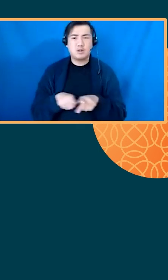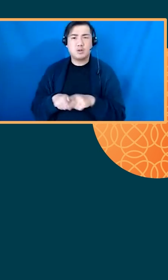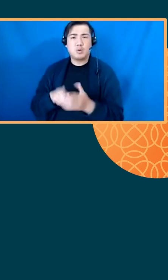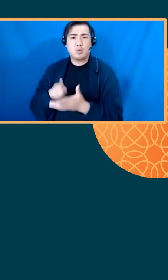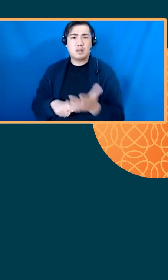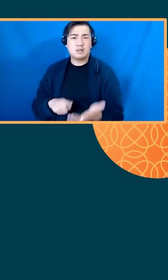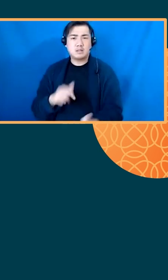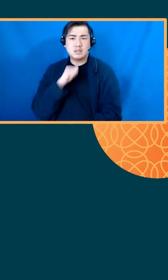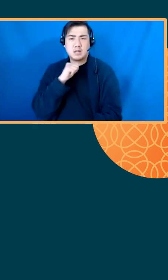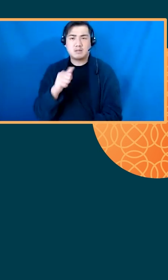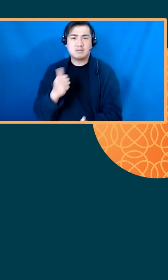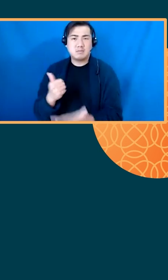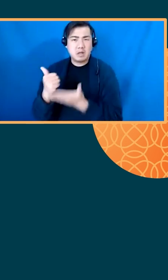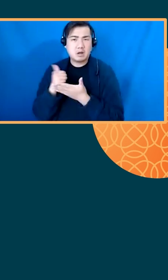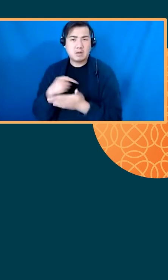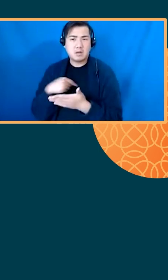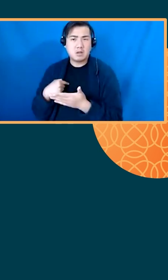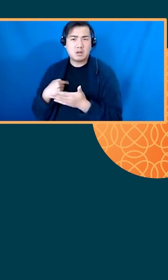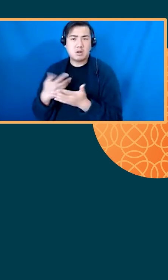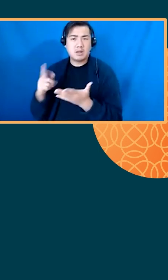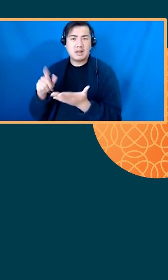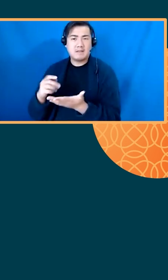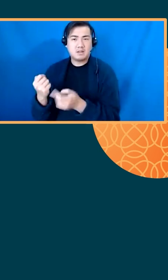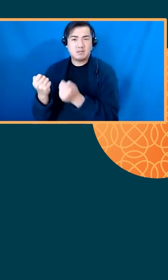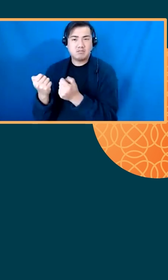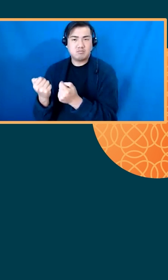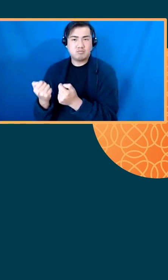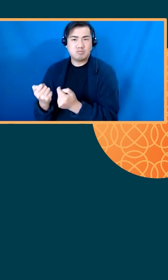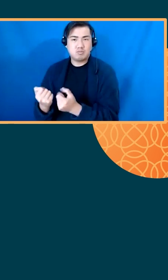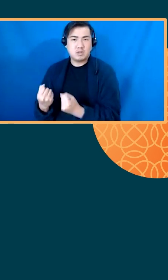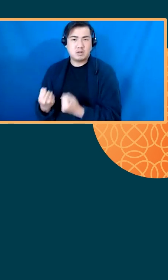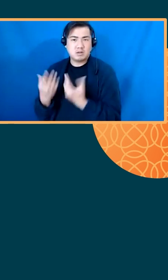us, that need to be released.